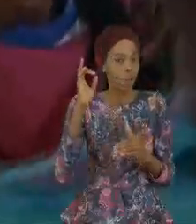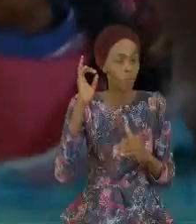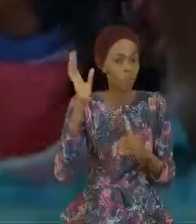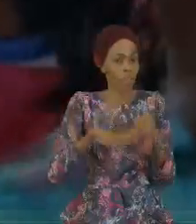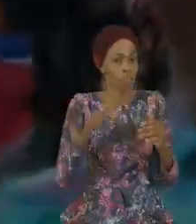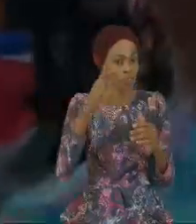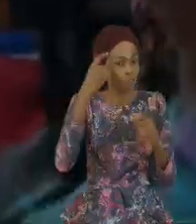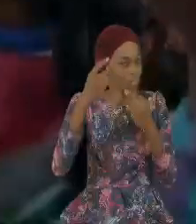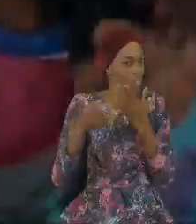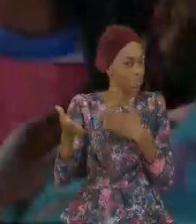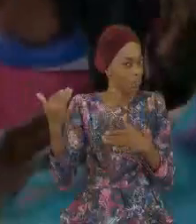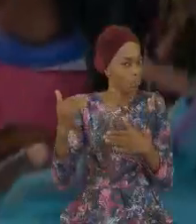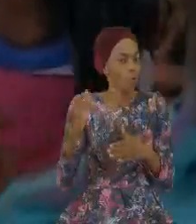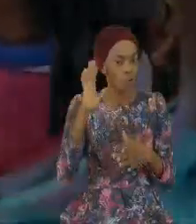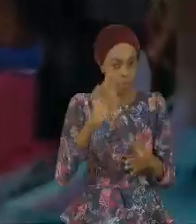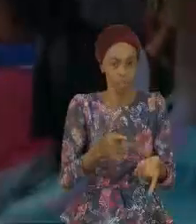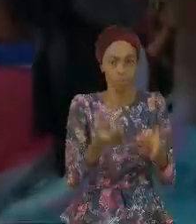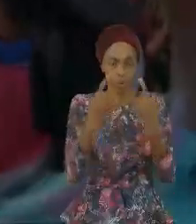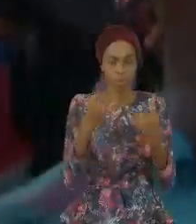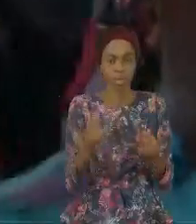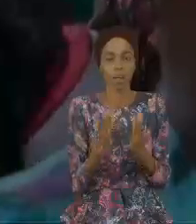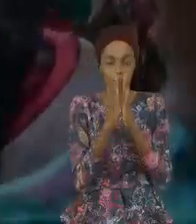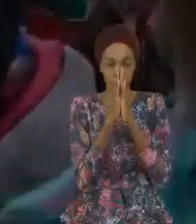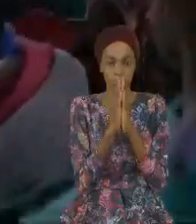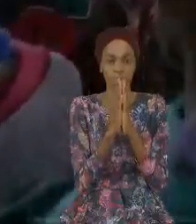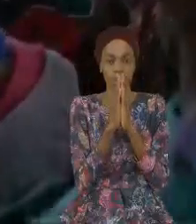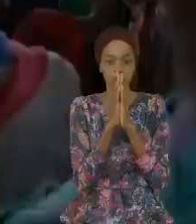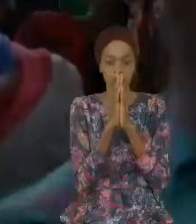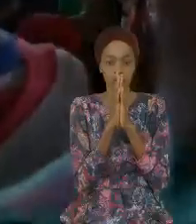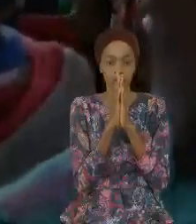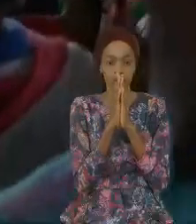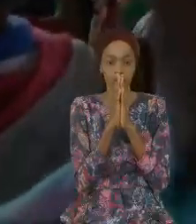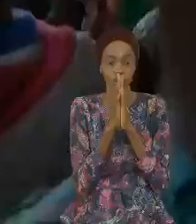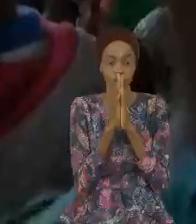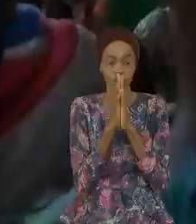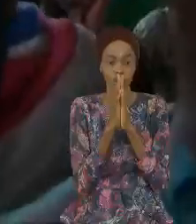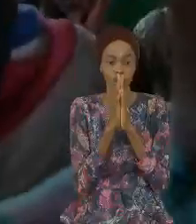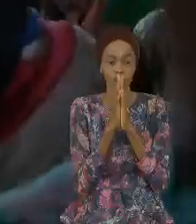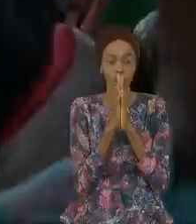is coming now. Open your mouth and talk to the Lord in prayer.